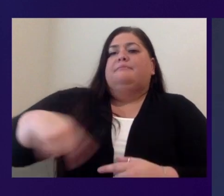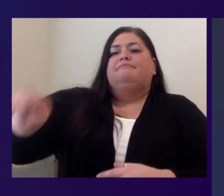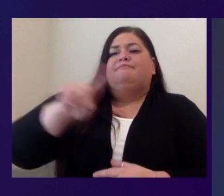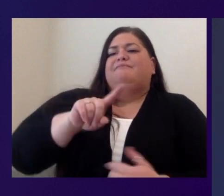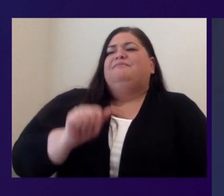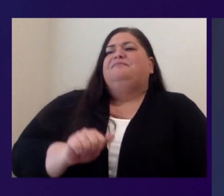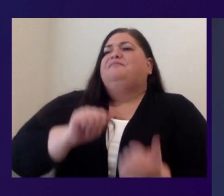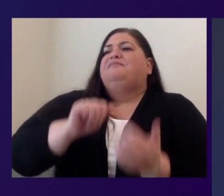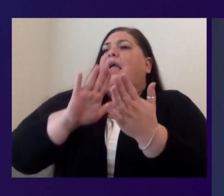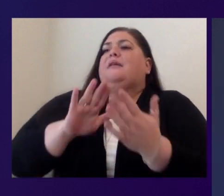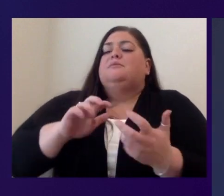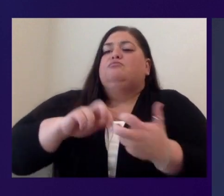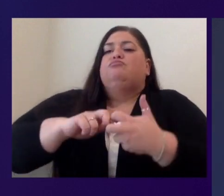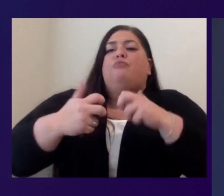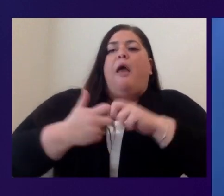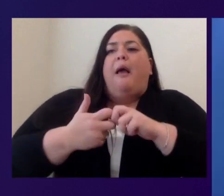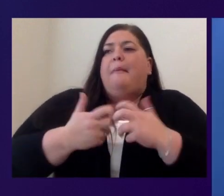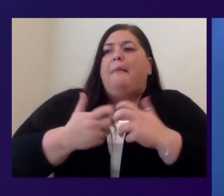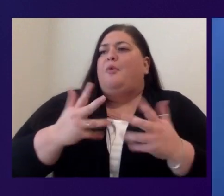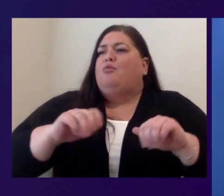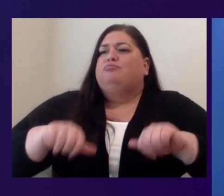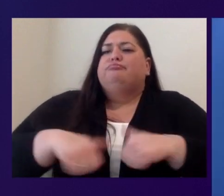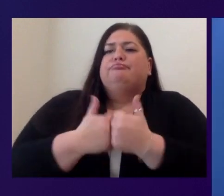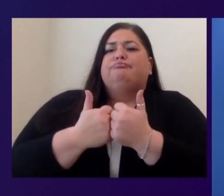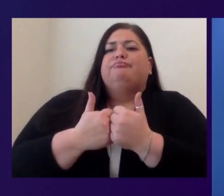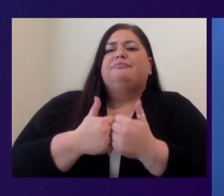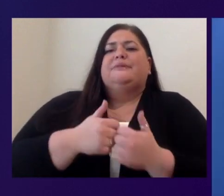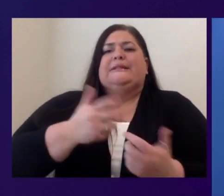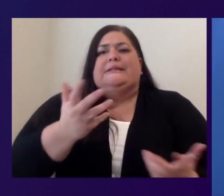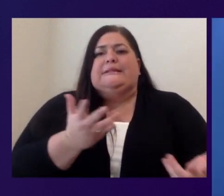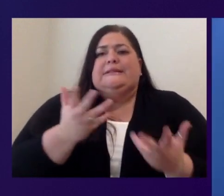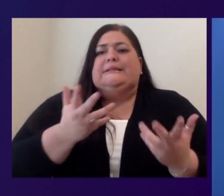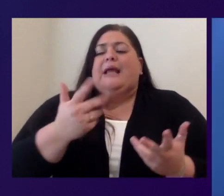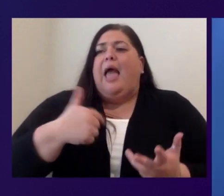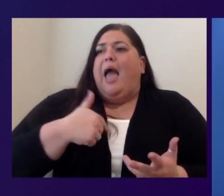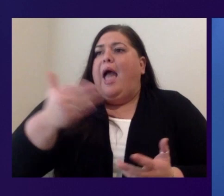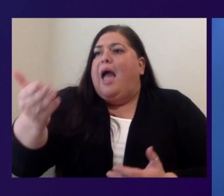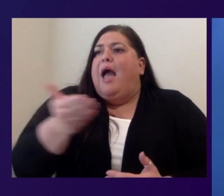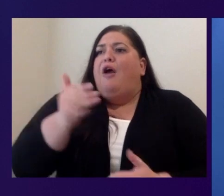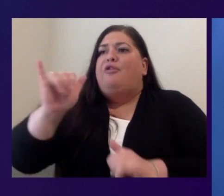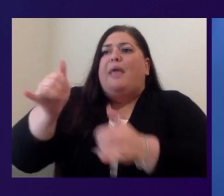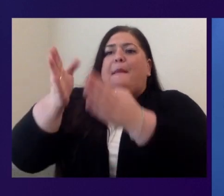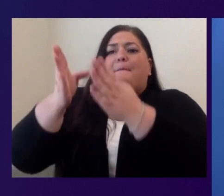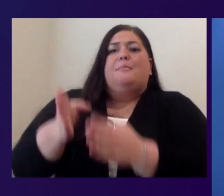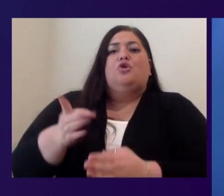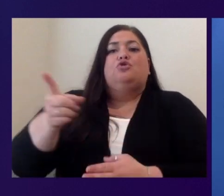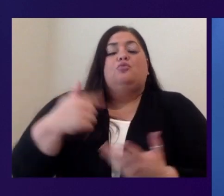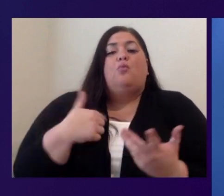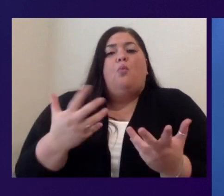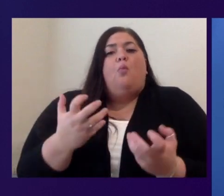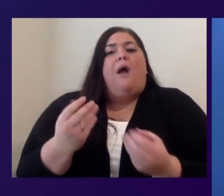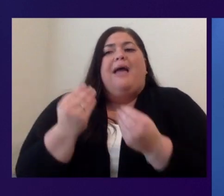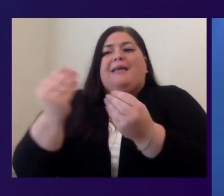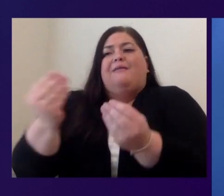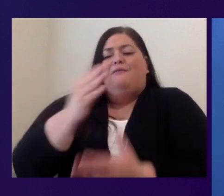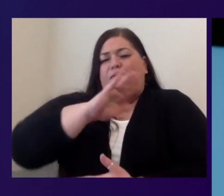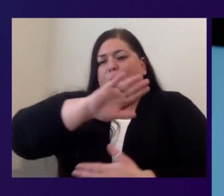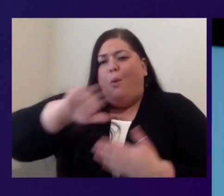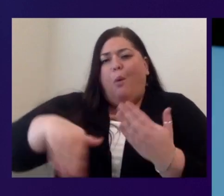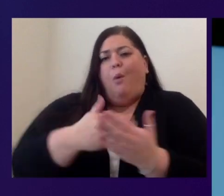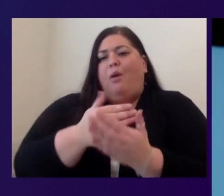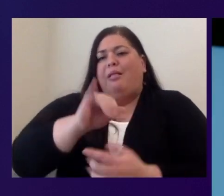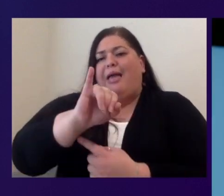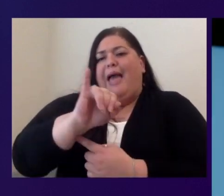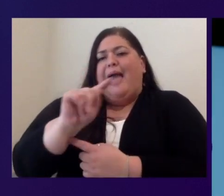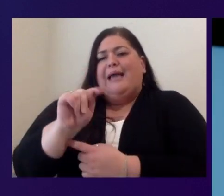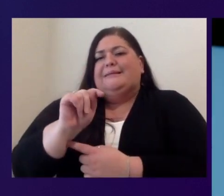that, hey, I have hired this person. I want to give them all the IT equipment, all of the stuff they